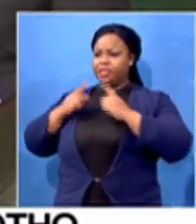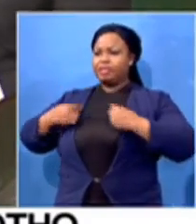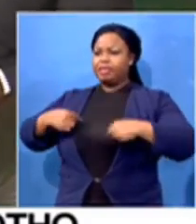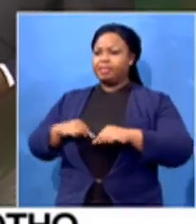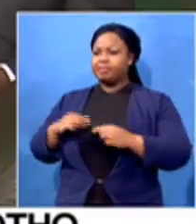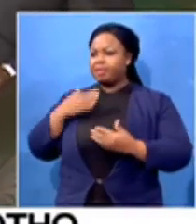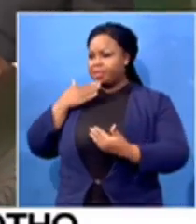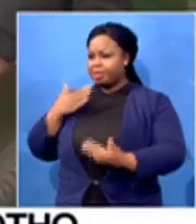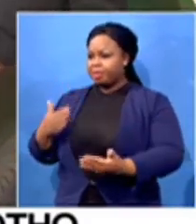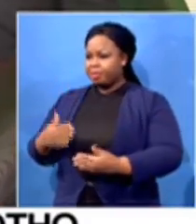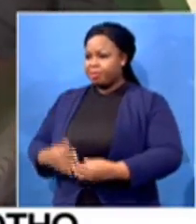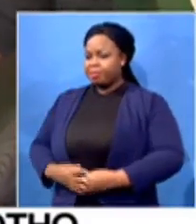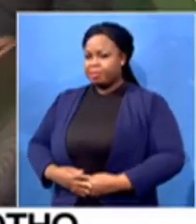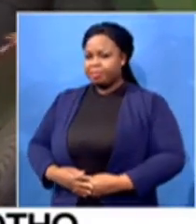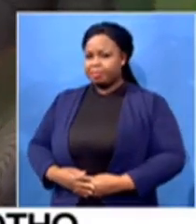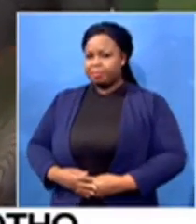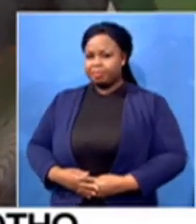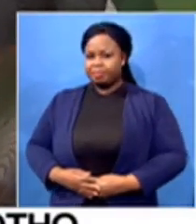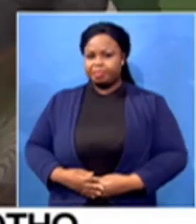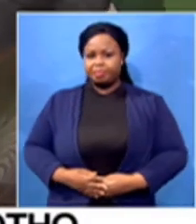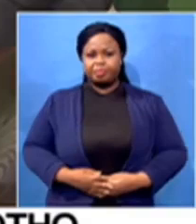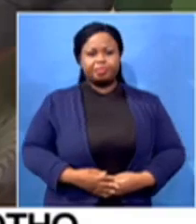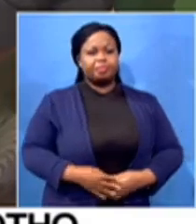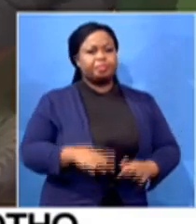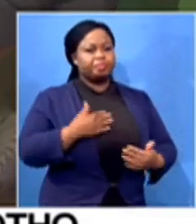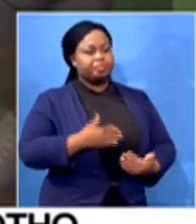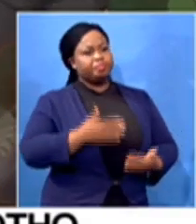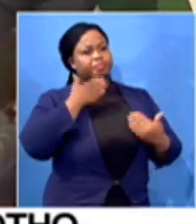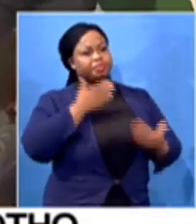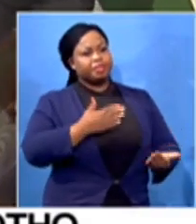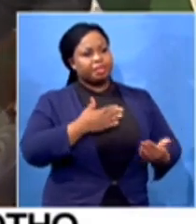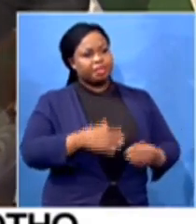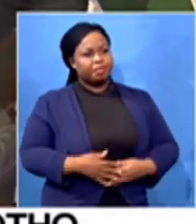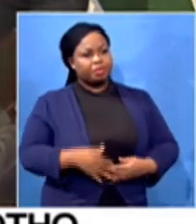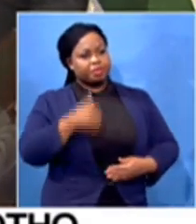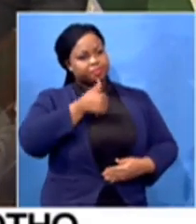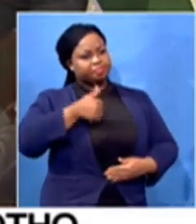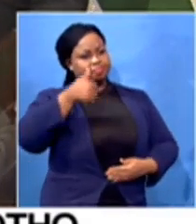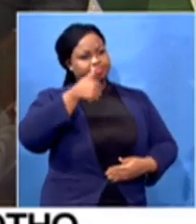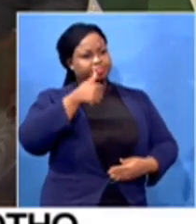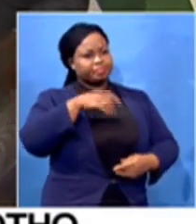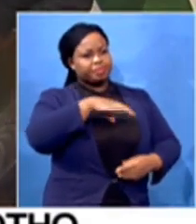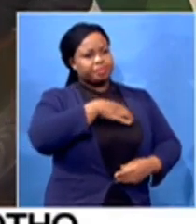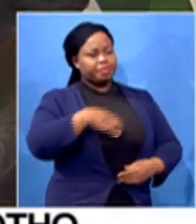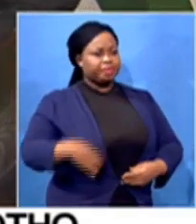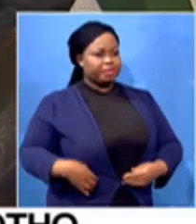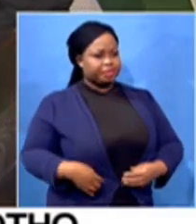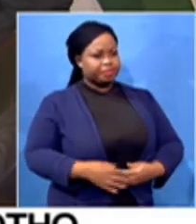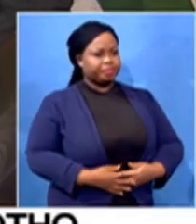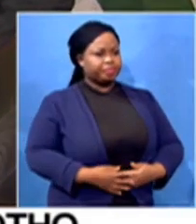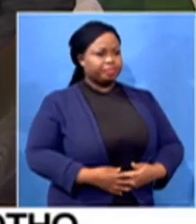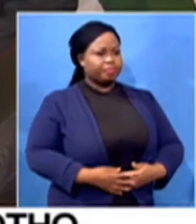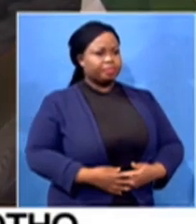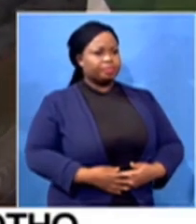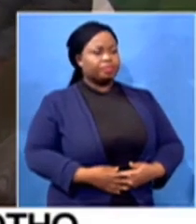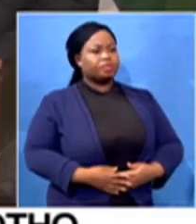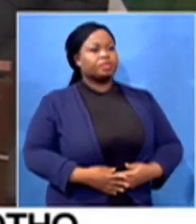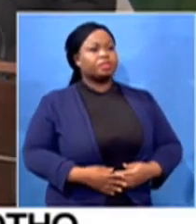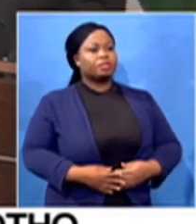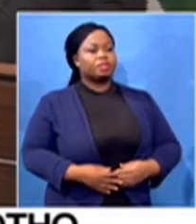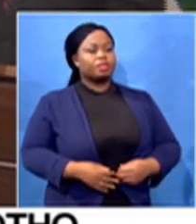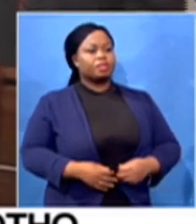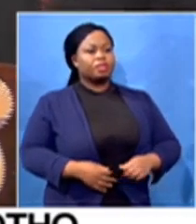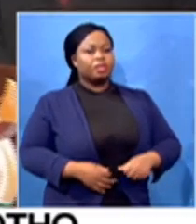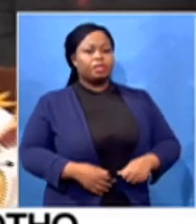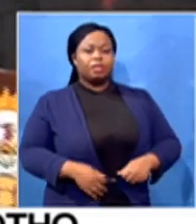Thank you. Gale bona. Mhlomphe wa ka. The Lesotho and South Africa